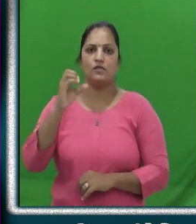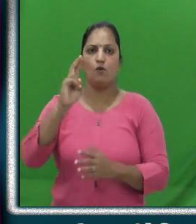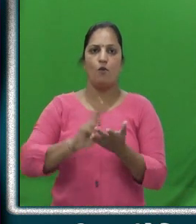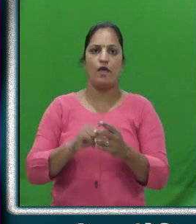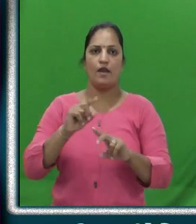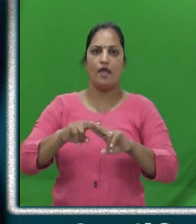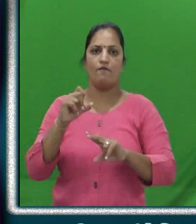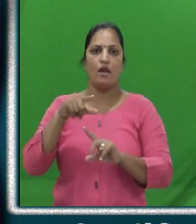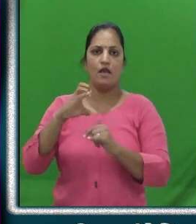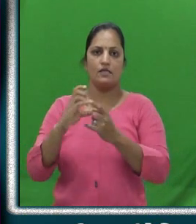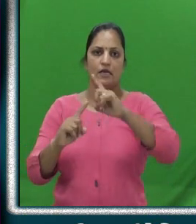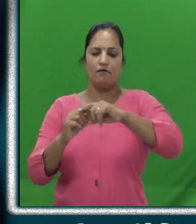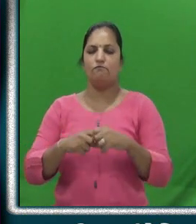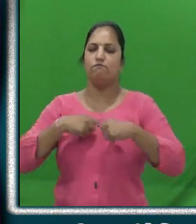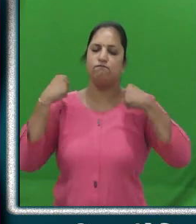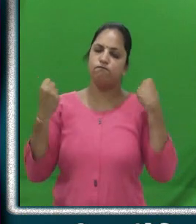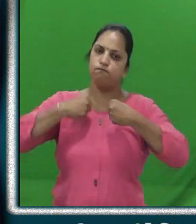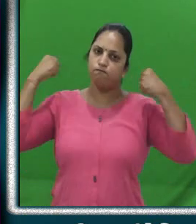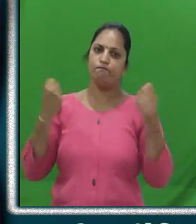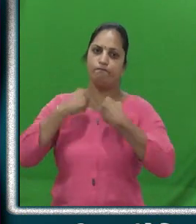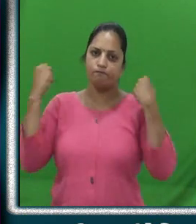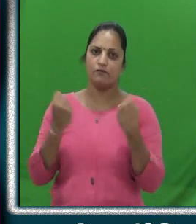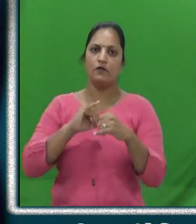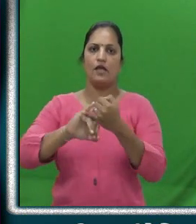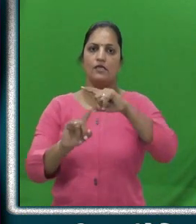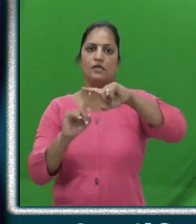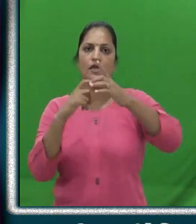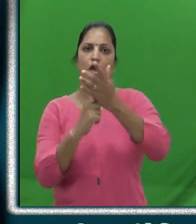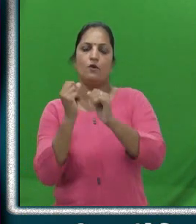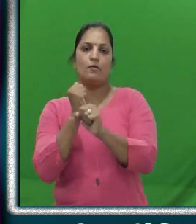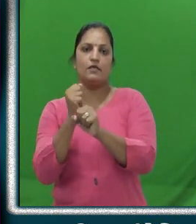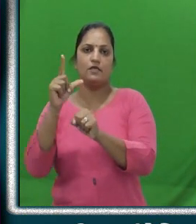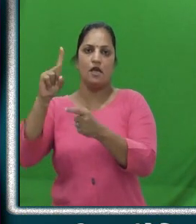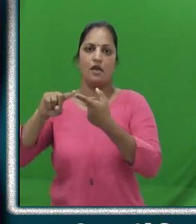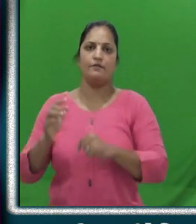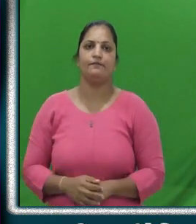Conflict, conflict means a struggle, sangarsh.